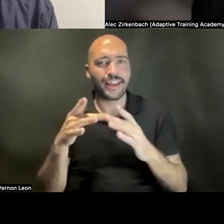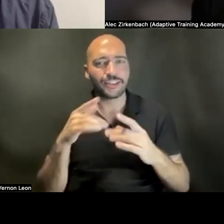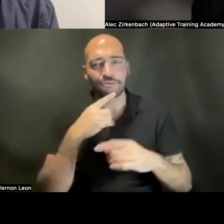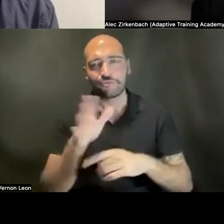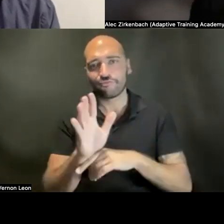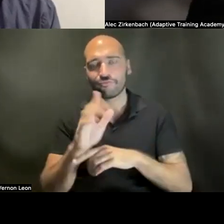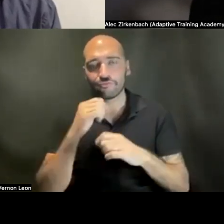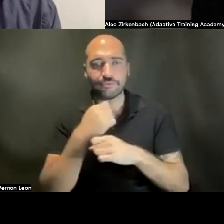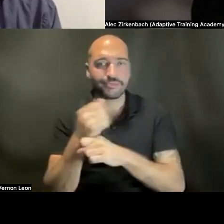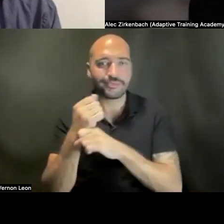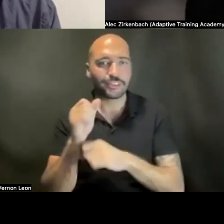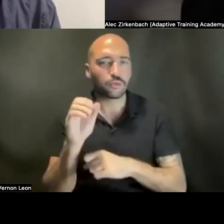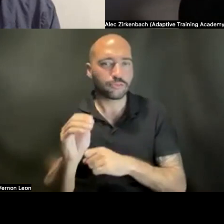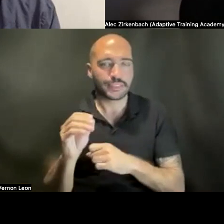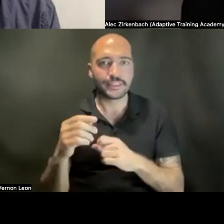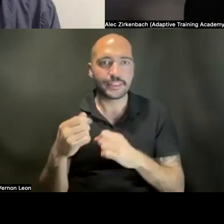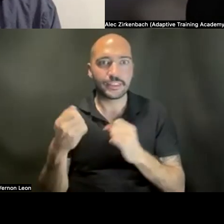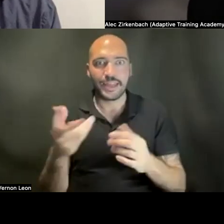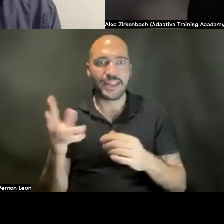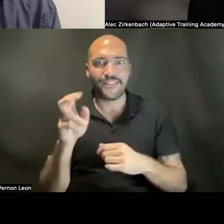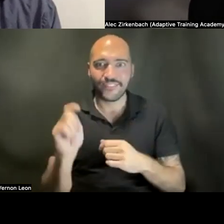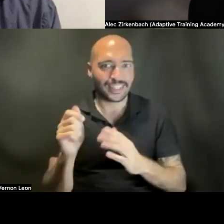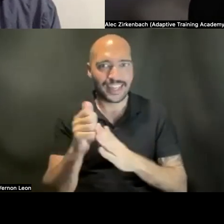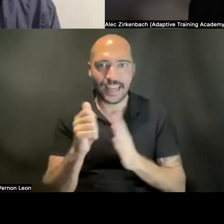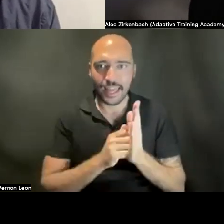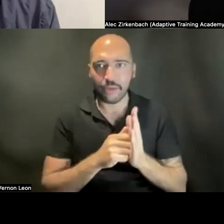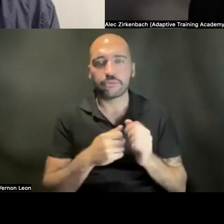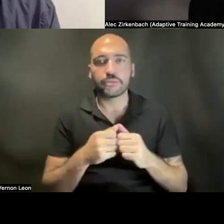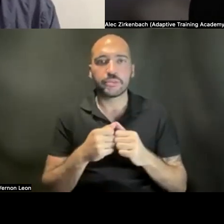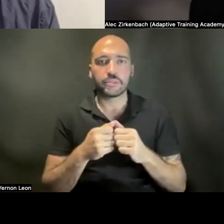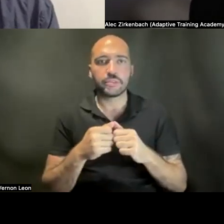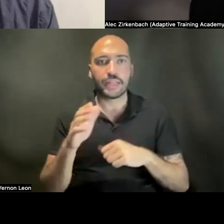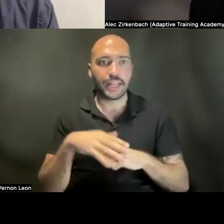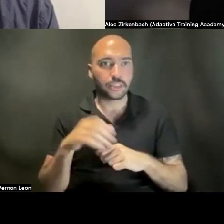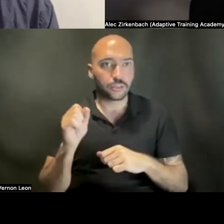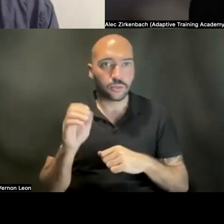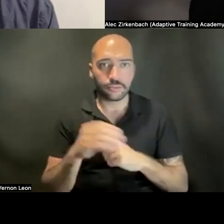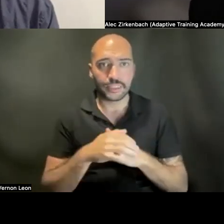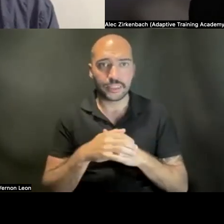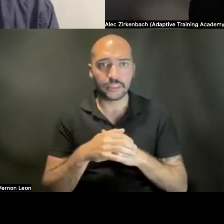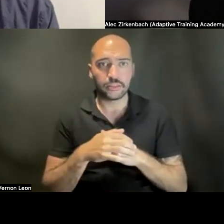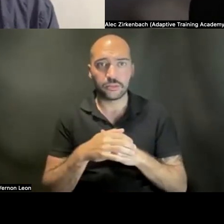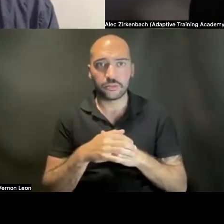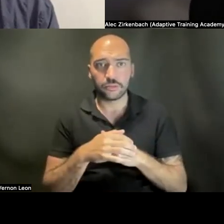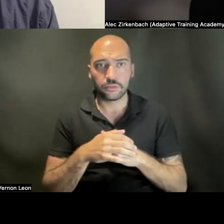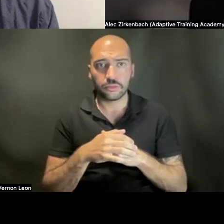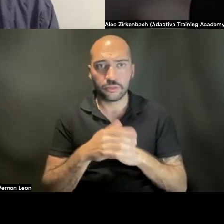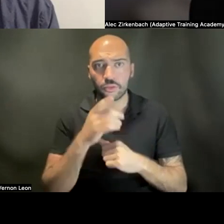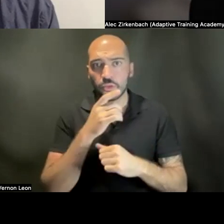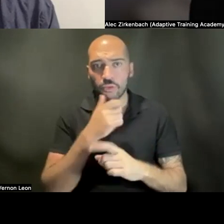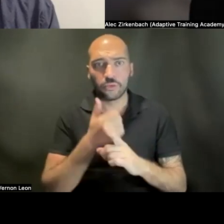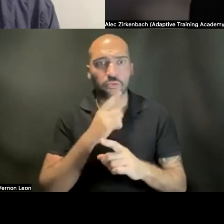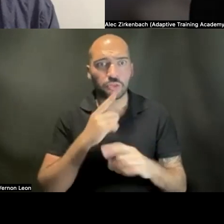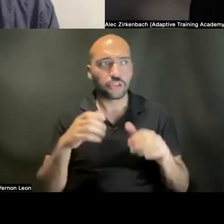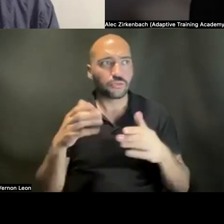these issues. There are so many amazing veteran-led accounts on social media who are really doing